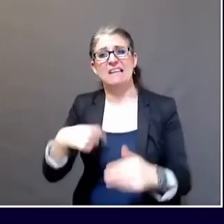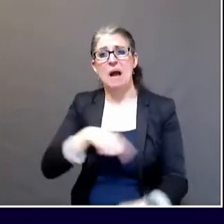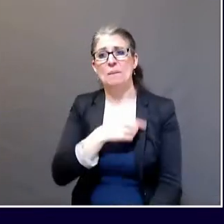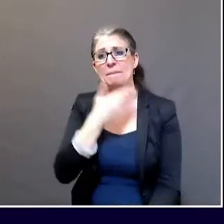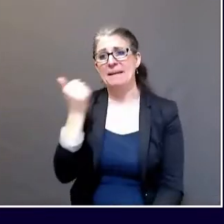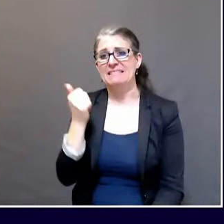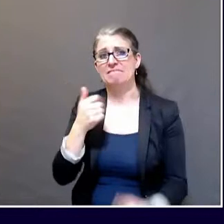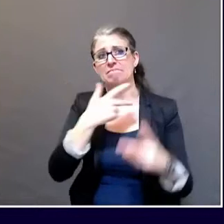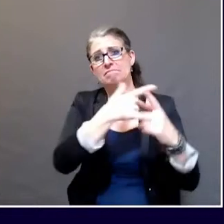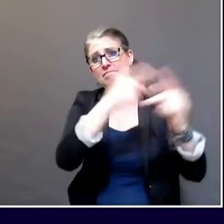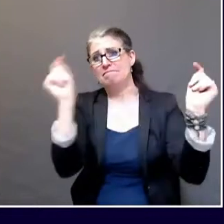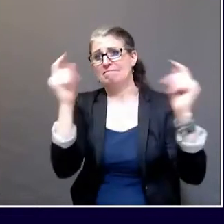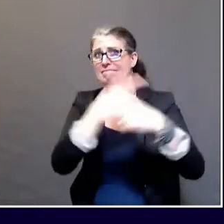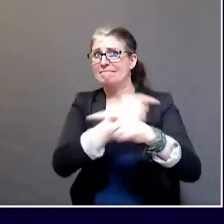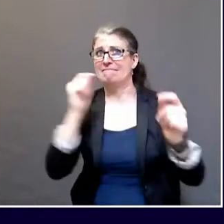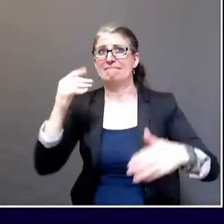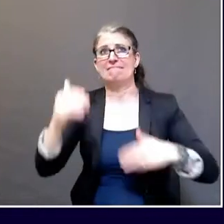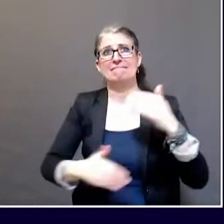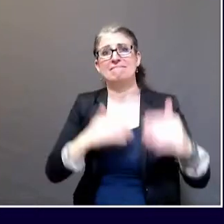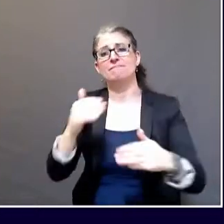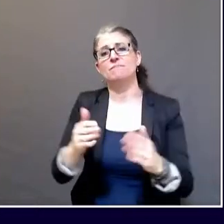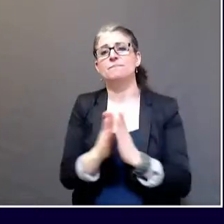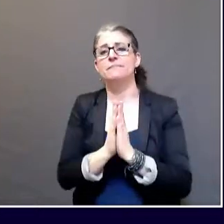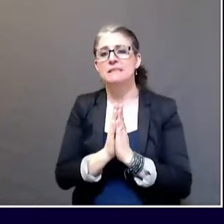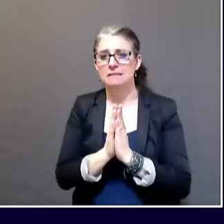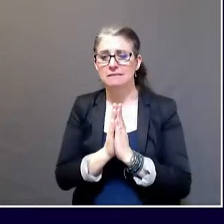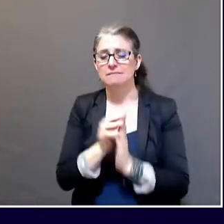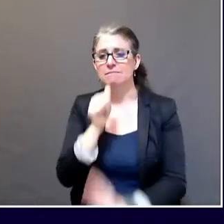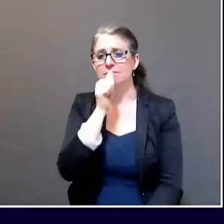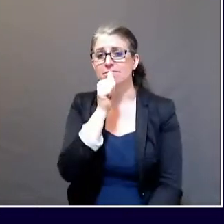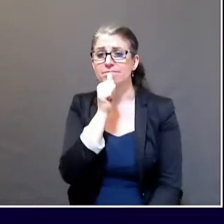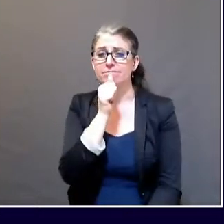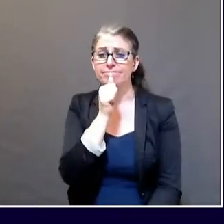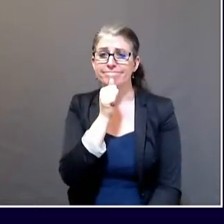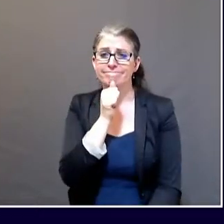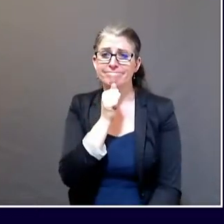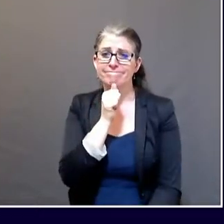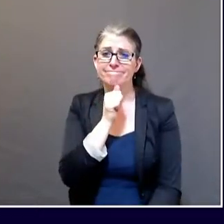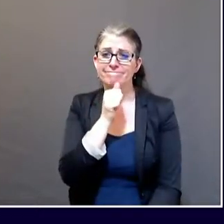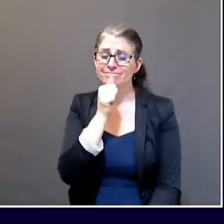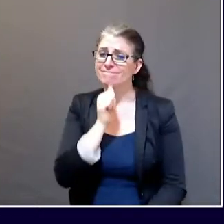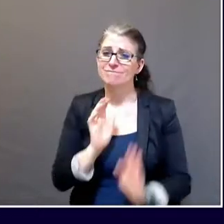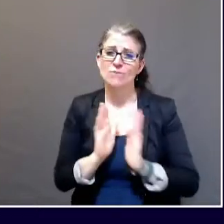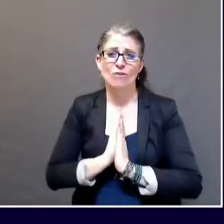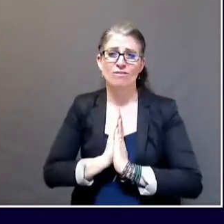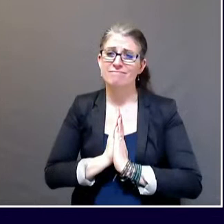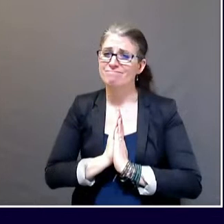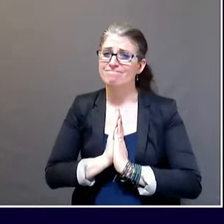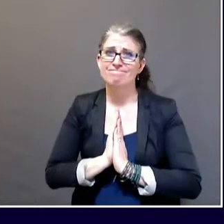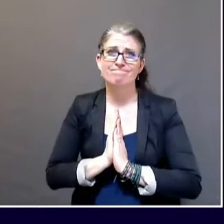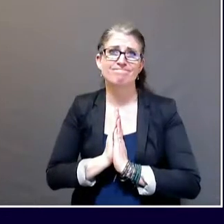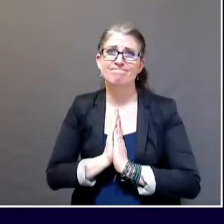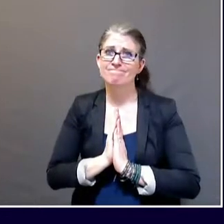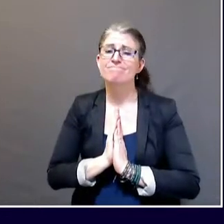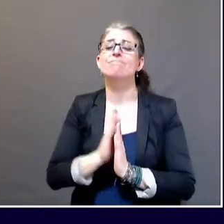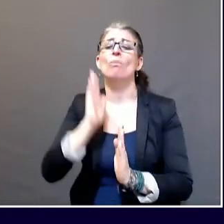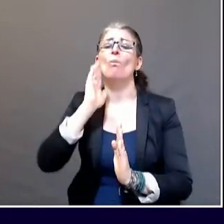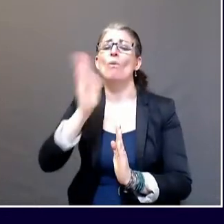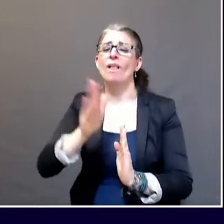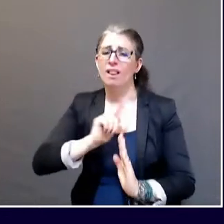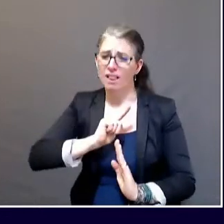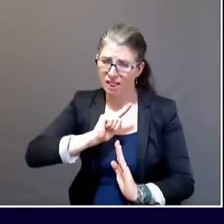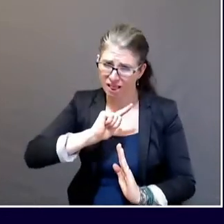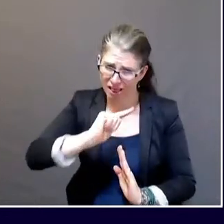everyone to bear with us just a bit longer. There will be vaccine available. It's just a question of getting through that